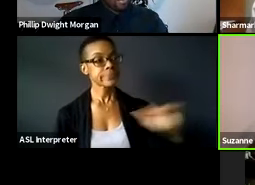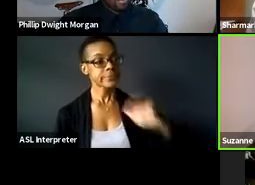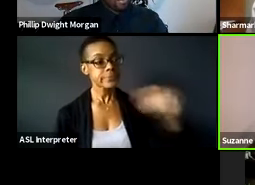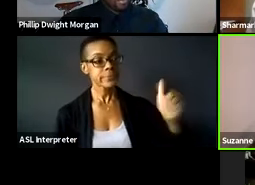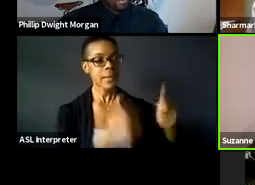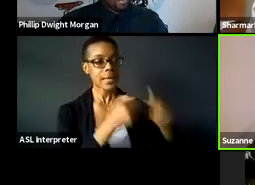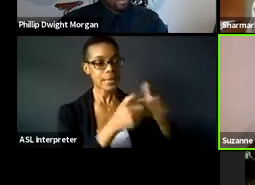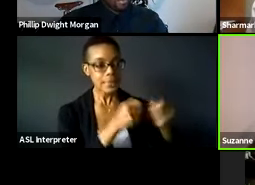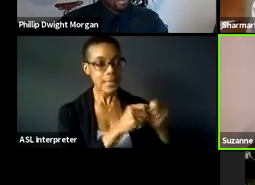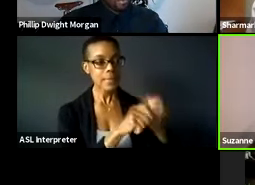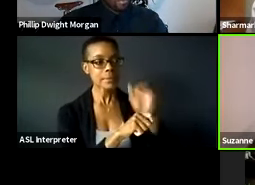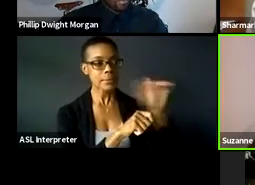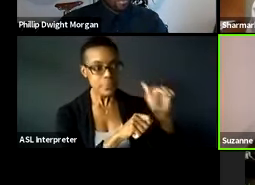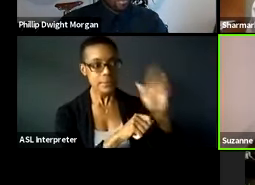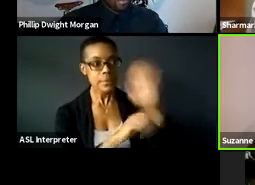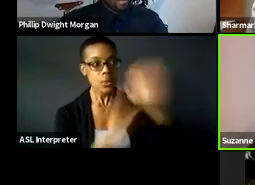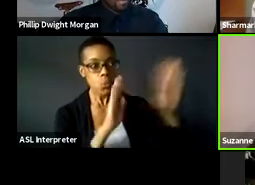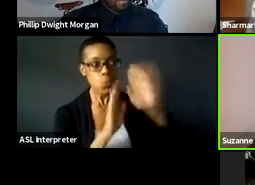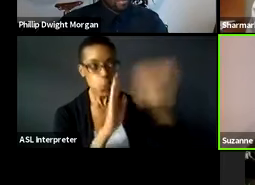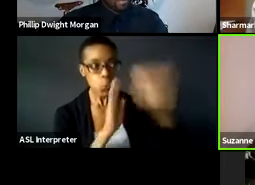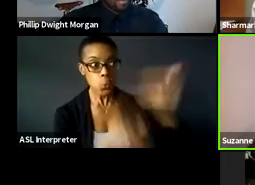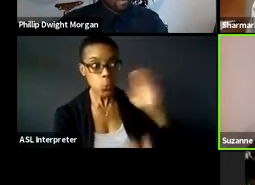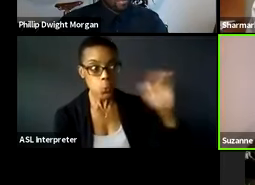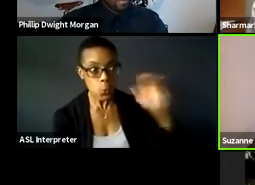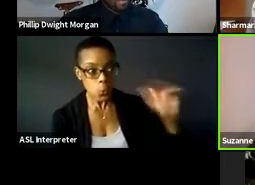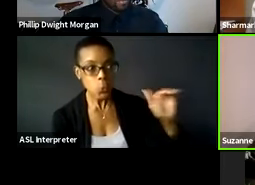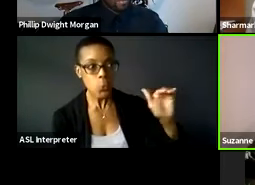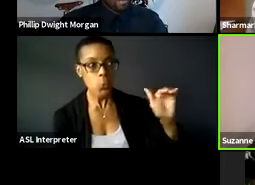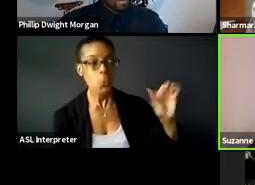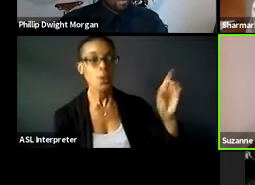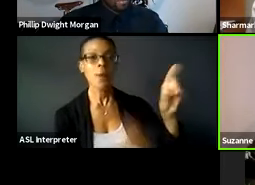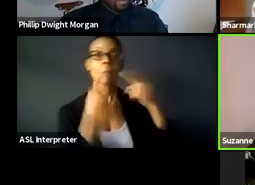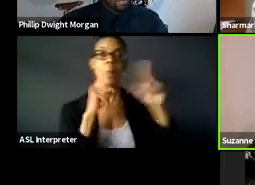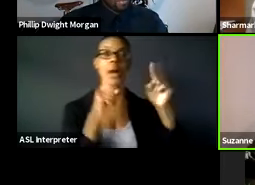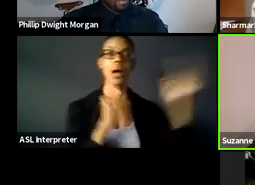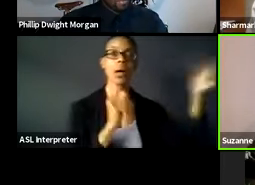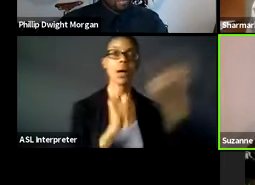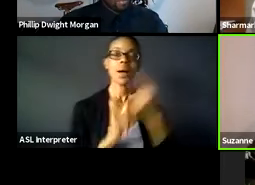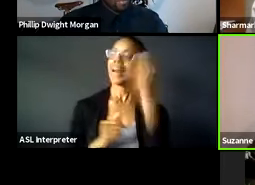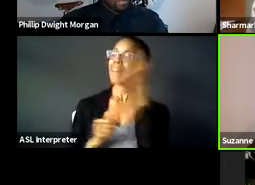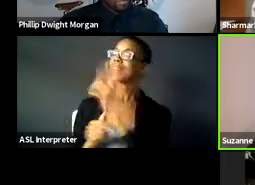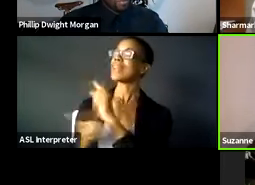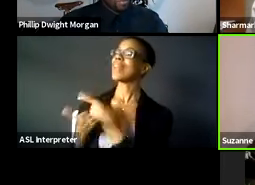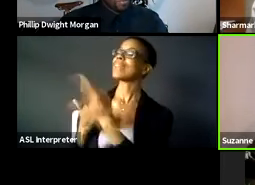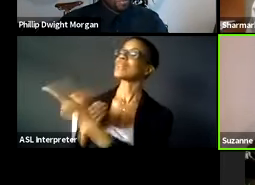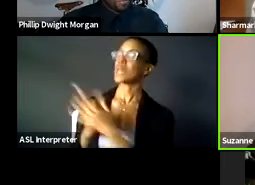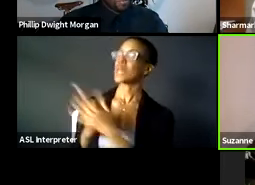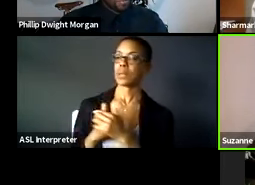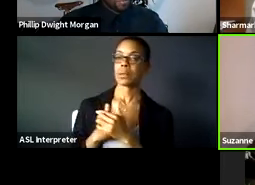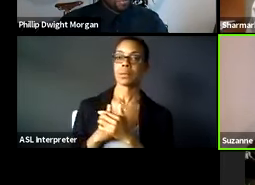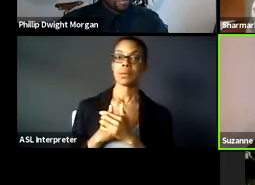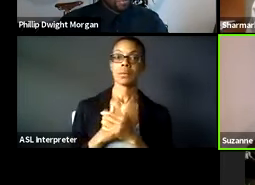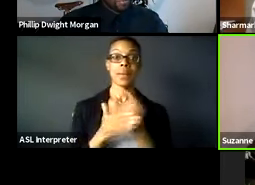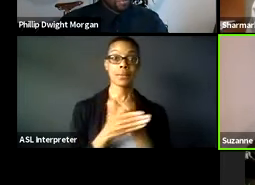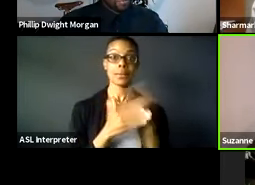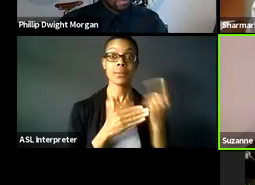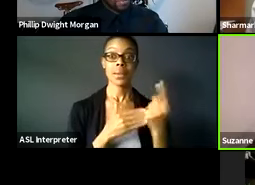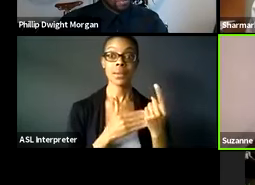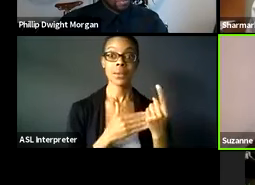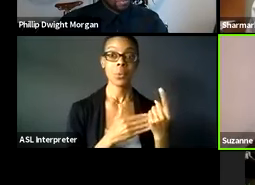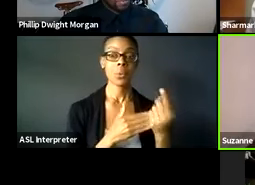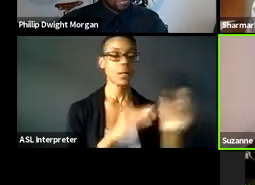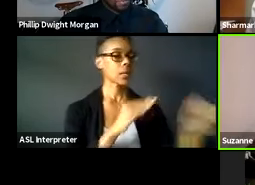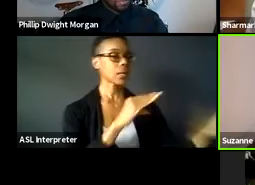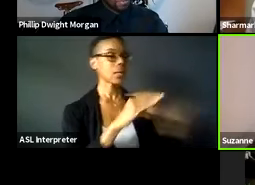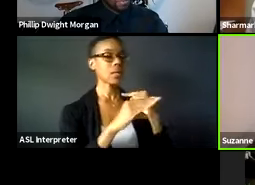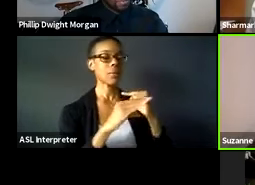him, finally he gets back. I'll get back to you next week. Next week came and the email came out. Unfortunately, due